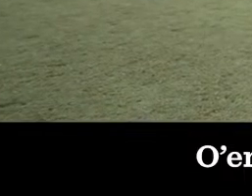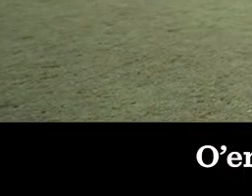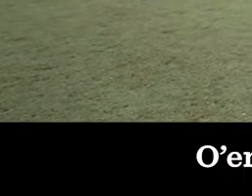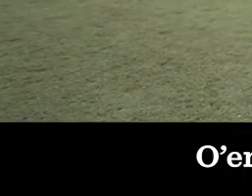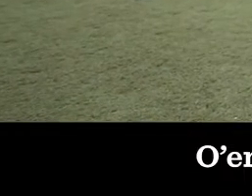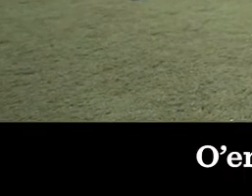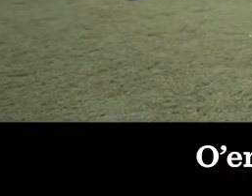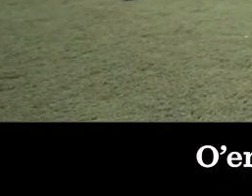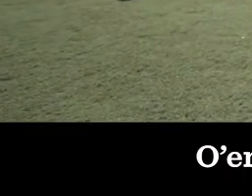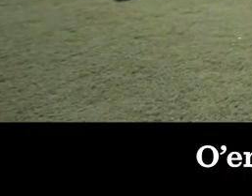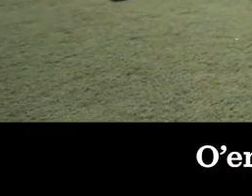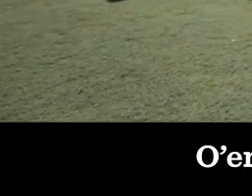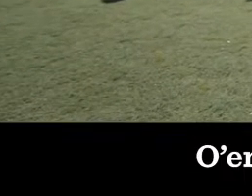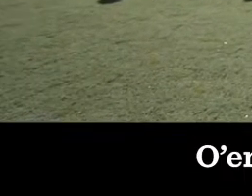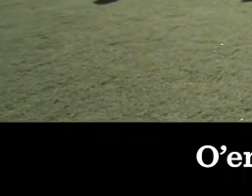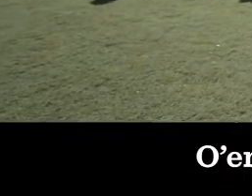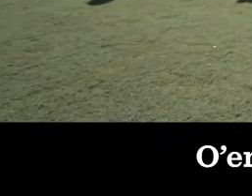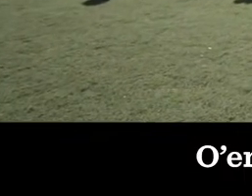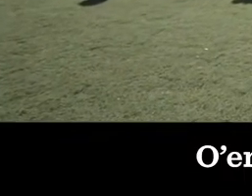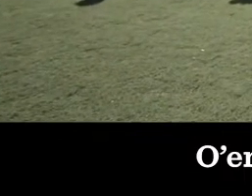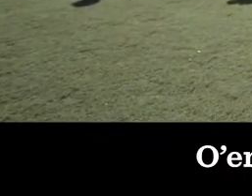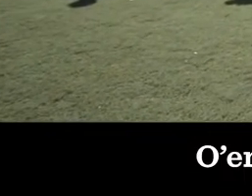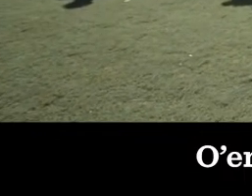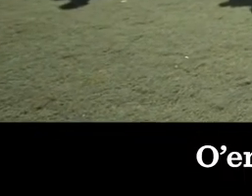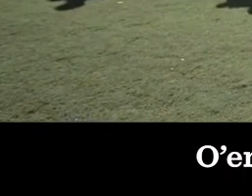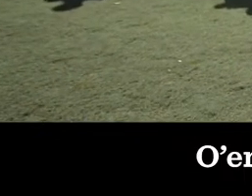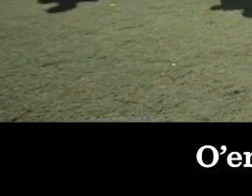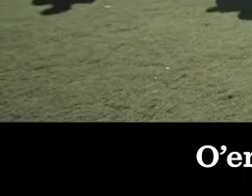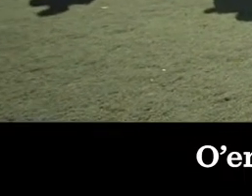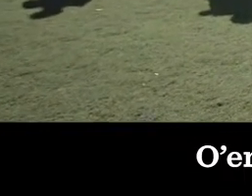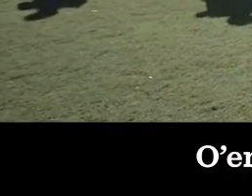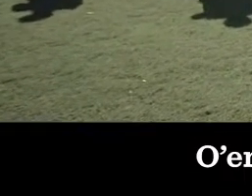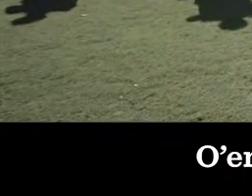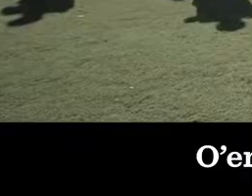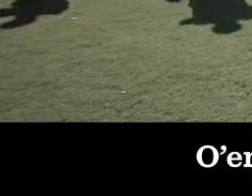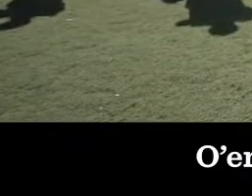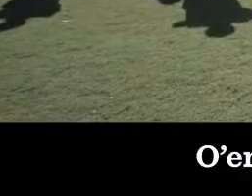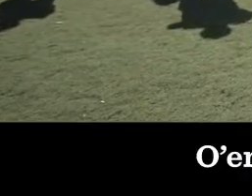the home of the